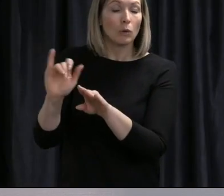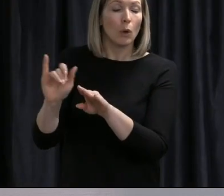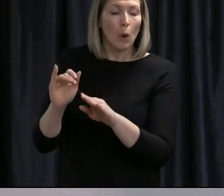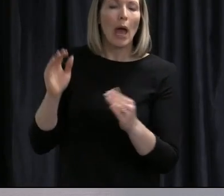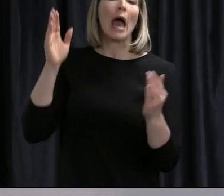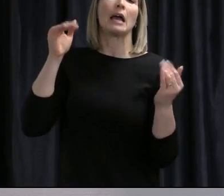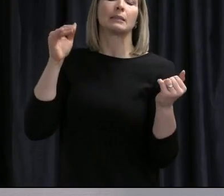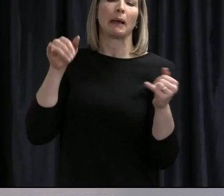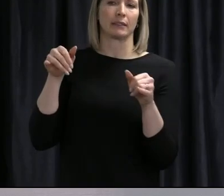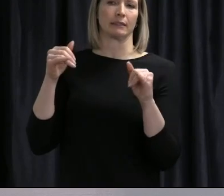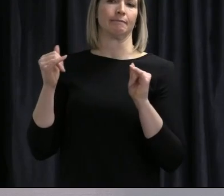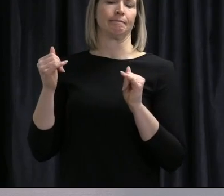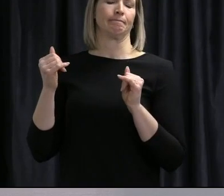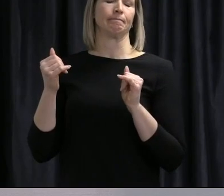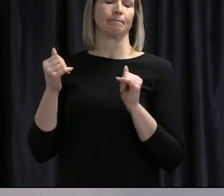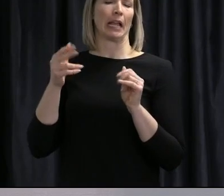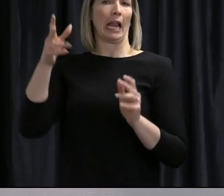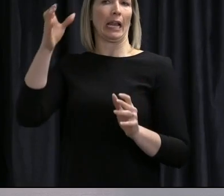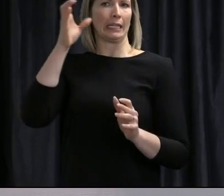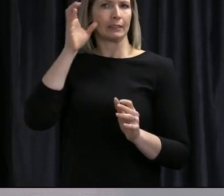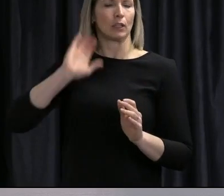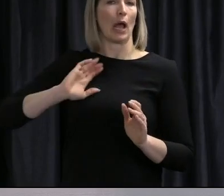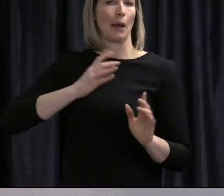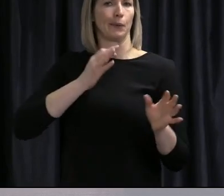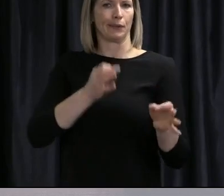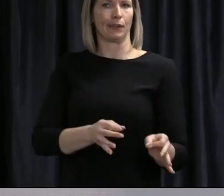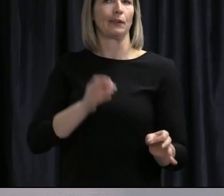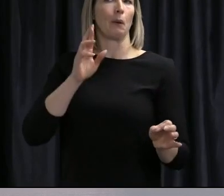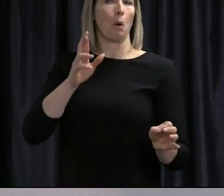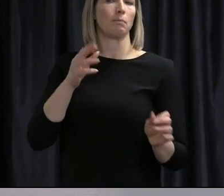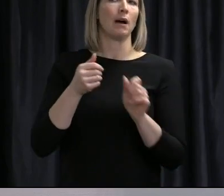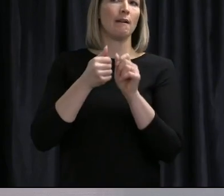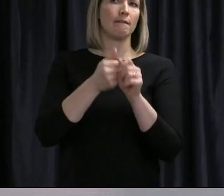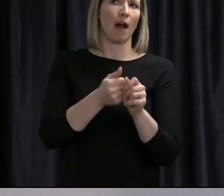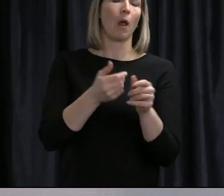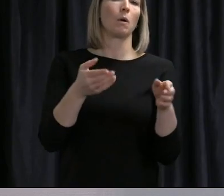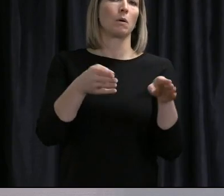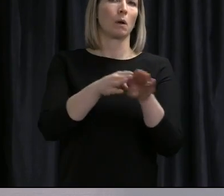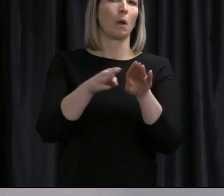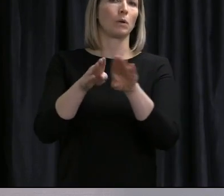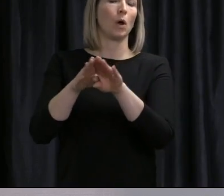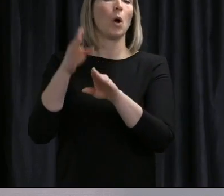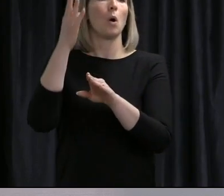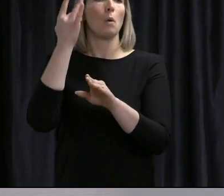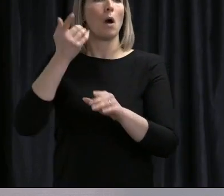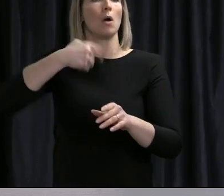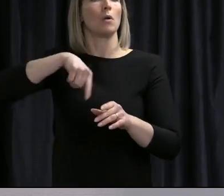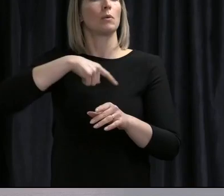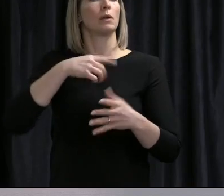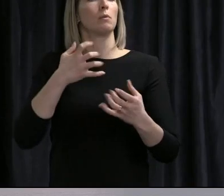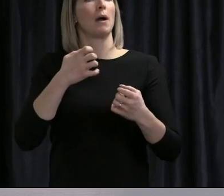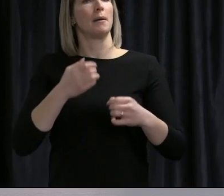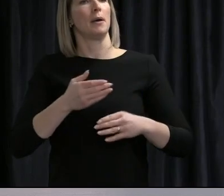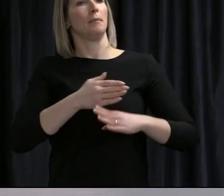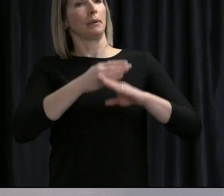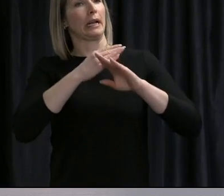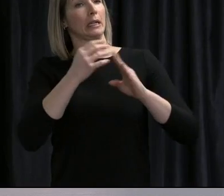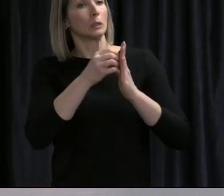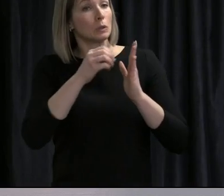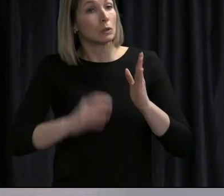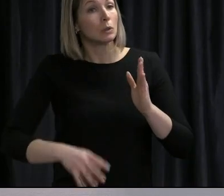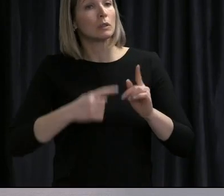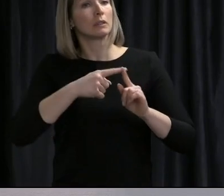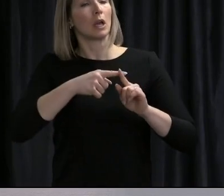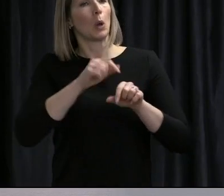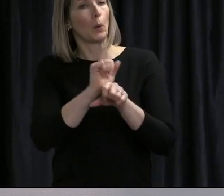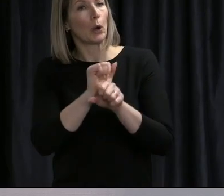because this is, about making sure we put the preventative measures in place to protect workers, students, and also the most vulnerable that we